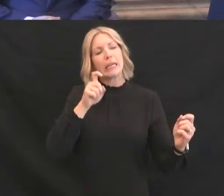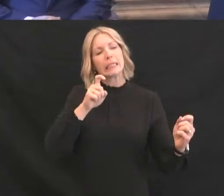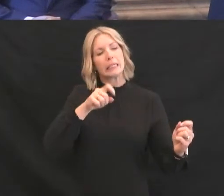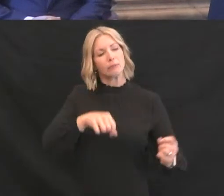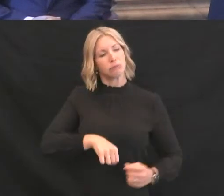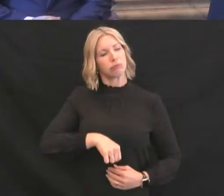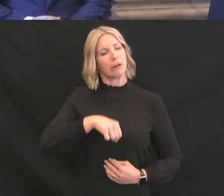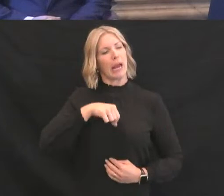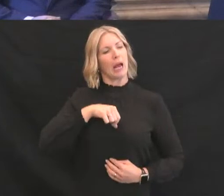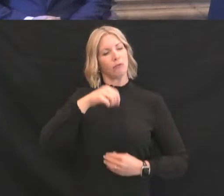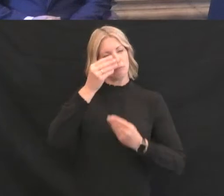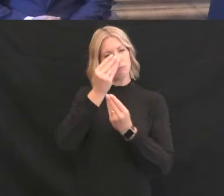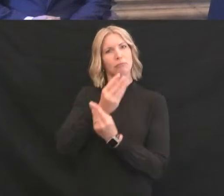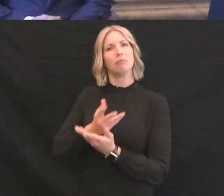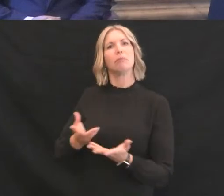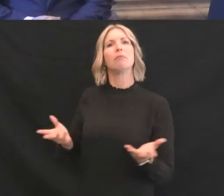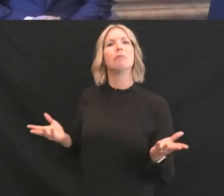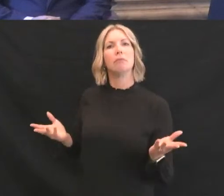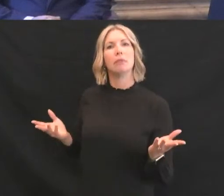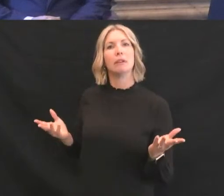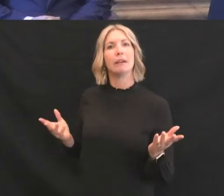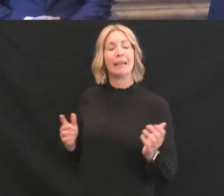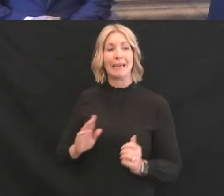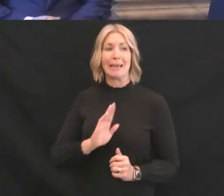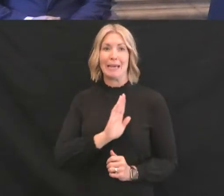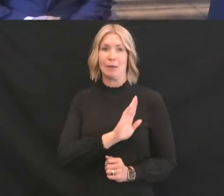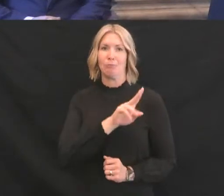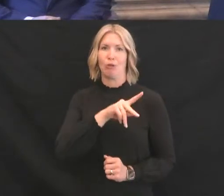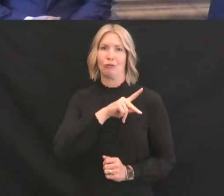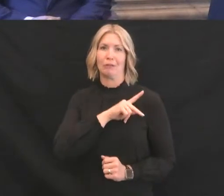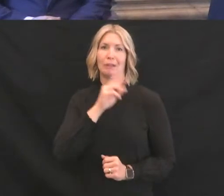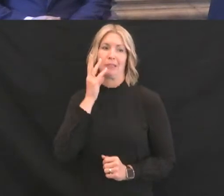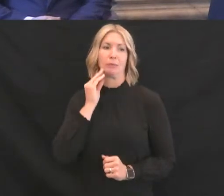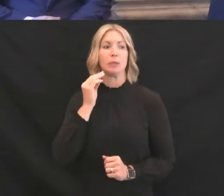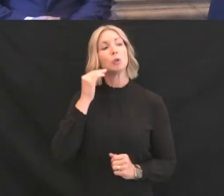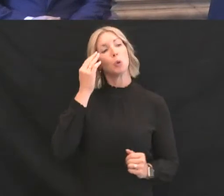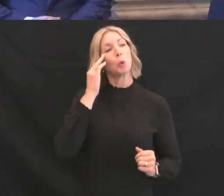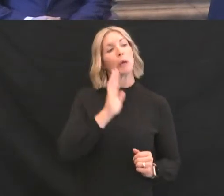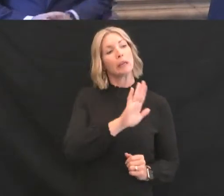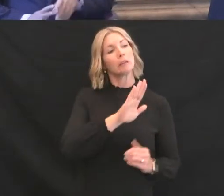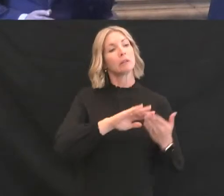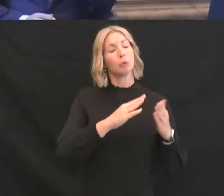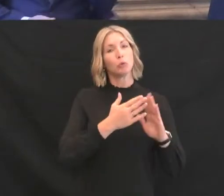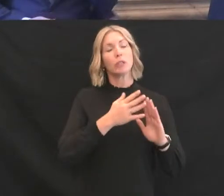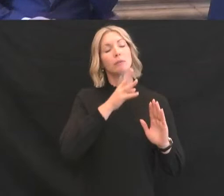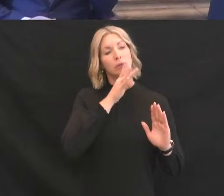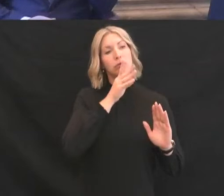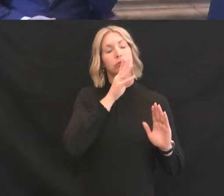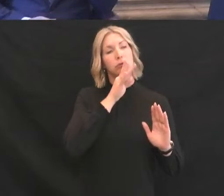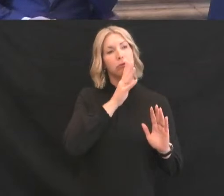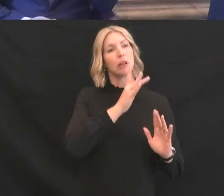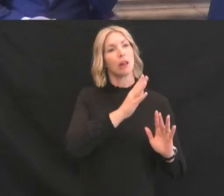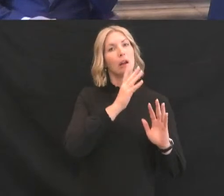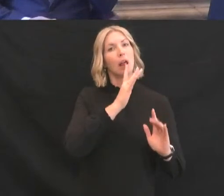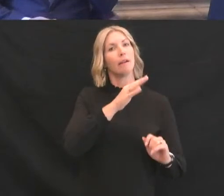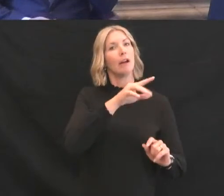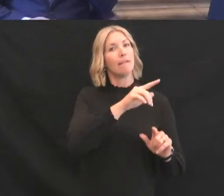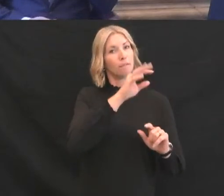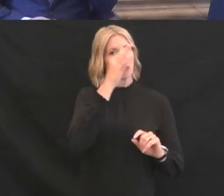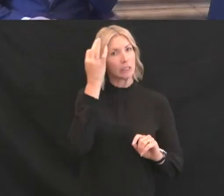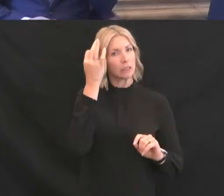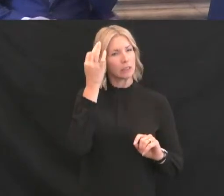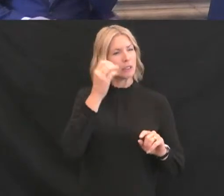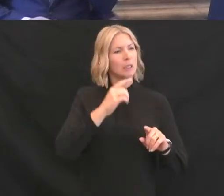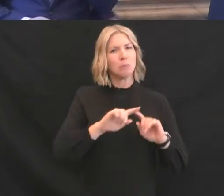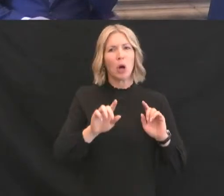personal experience, Monsieur Cormier knew that although the people of his community spoke the French language, they had never been given the opportunity